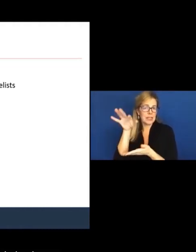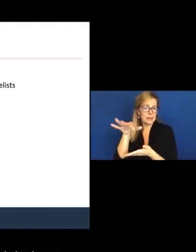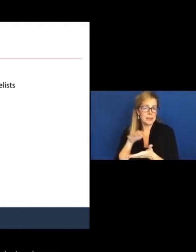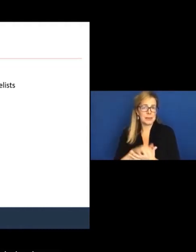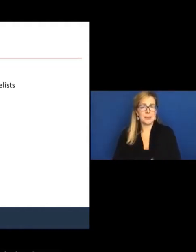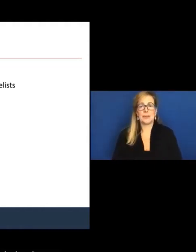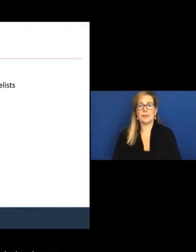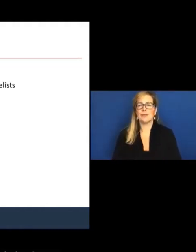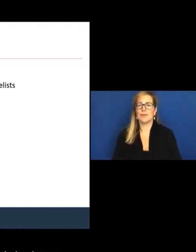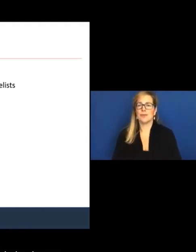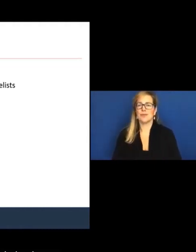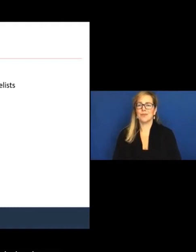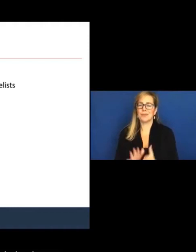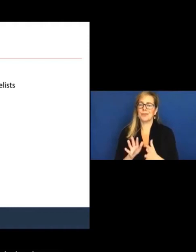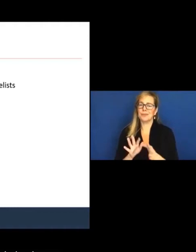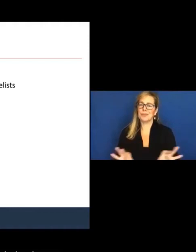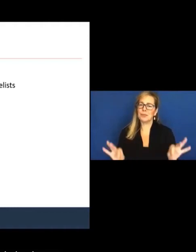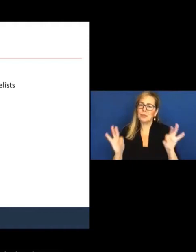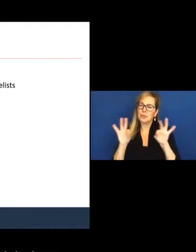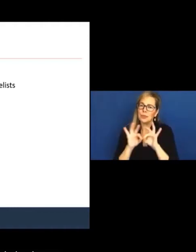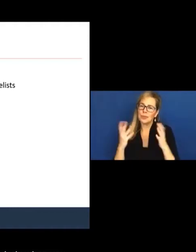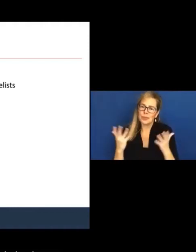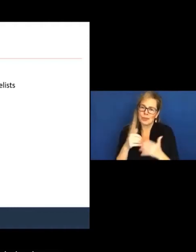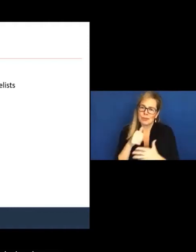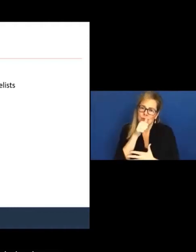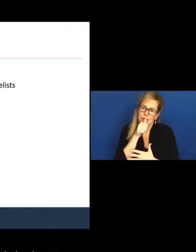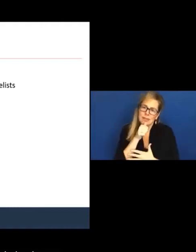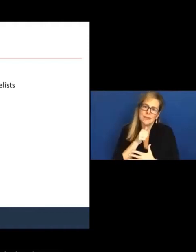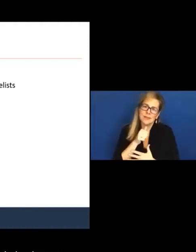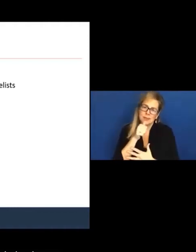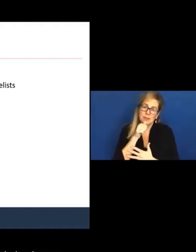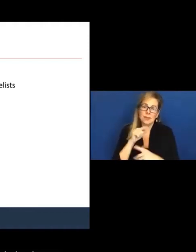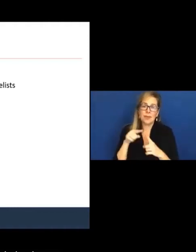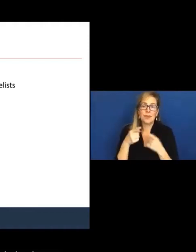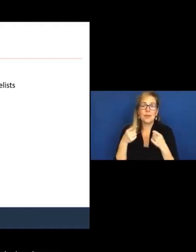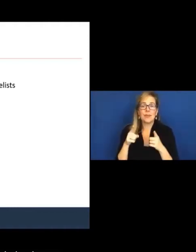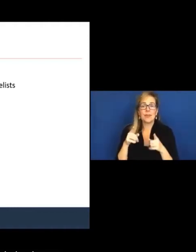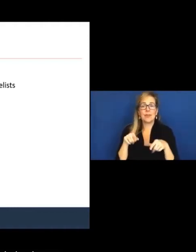particularly when you are inviting interaction with your audience,